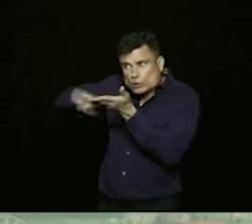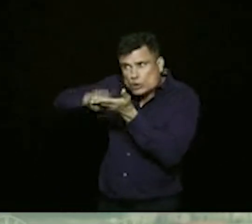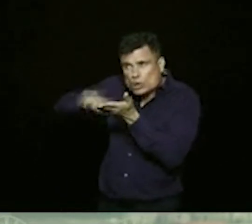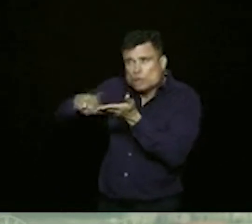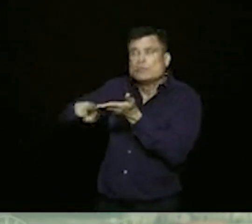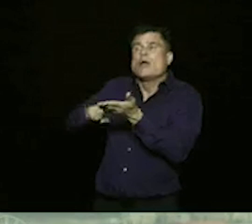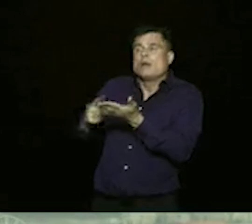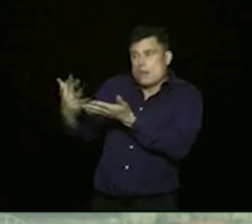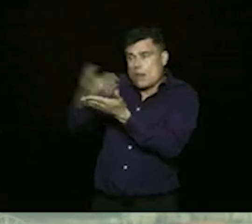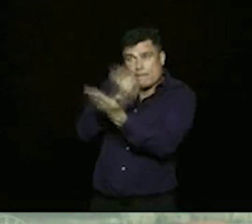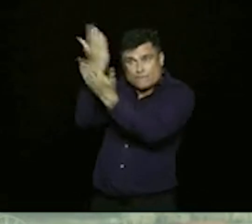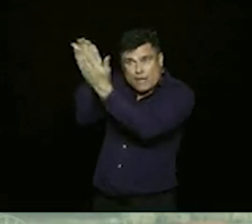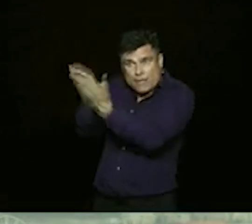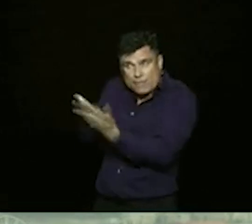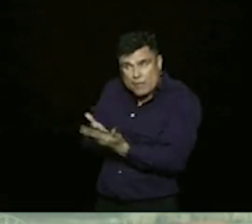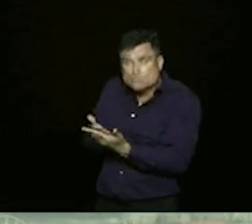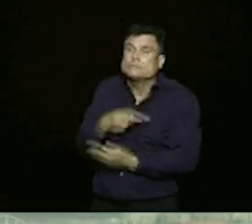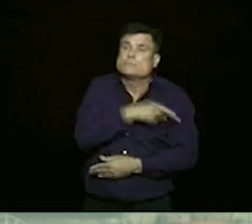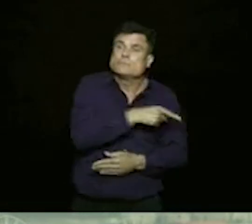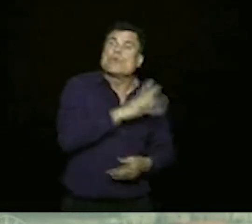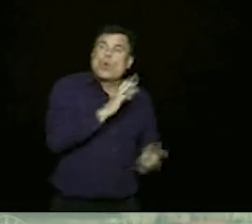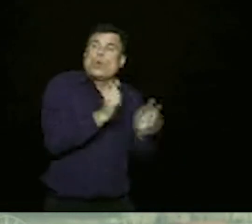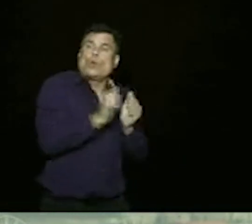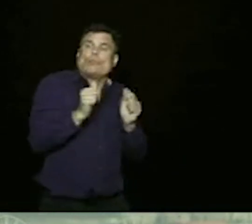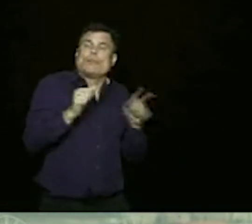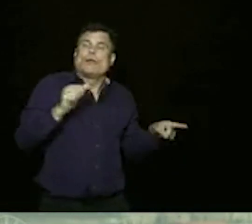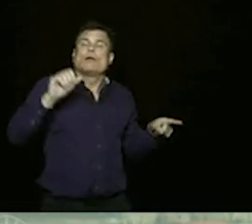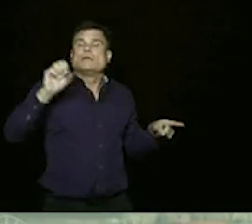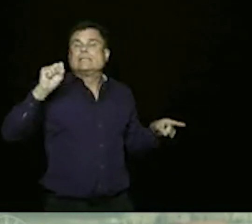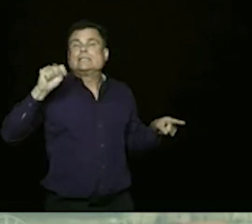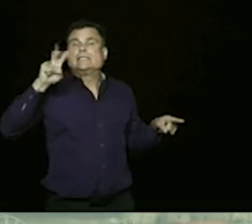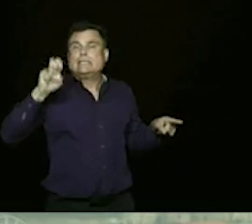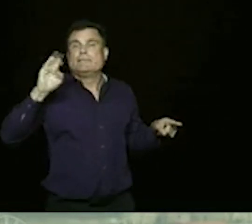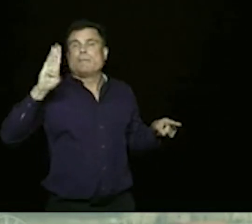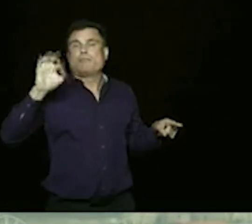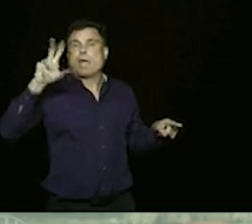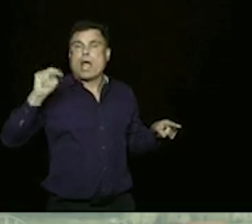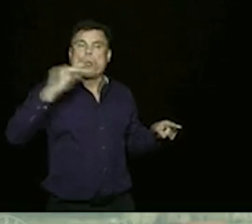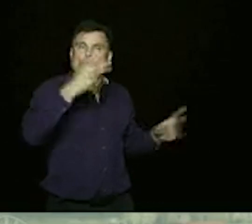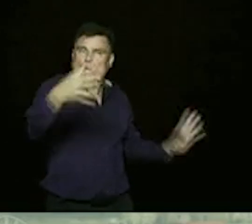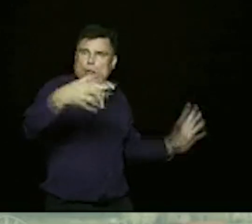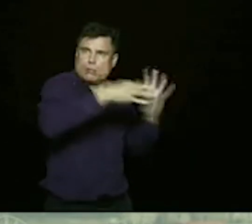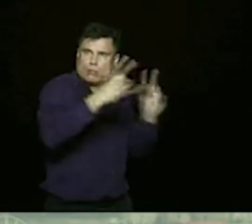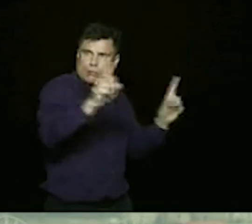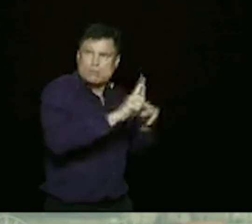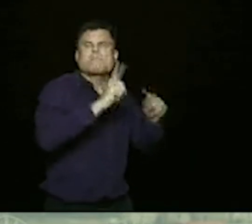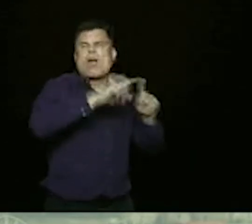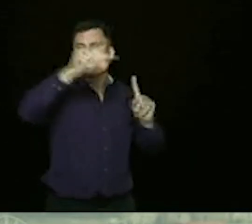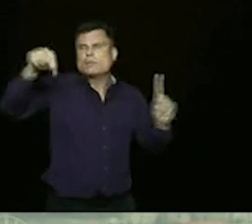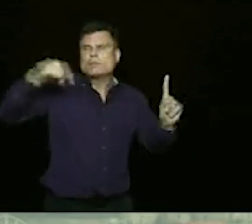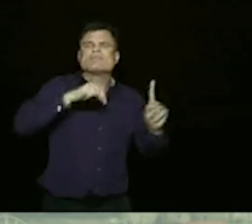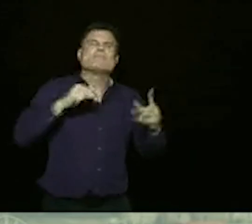ministry to see what the time frame is. But in the meantime, we also have to take immediate action, because